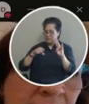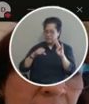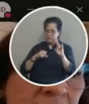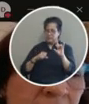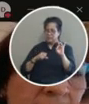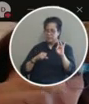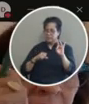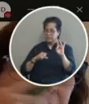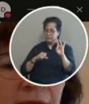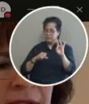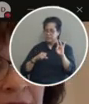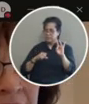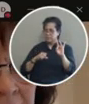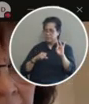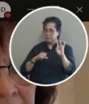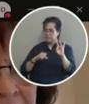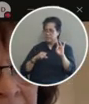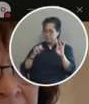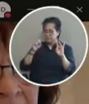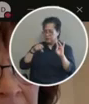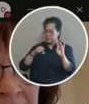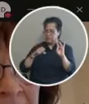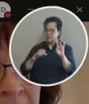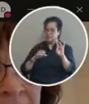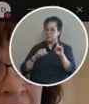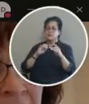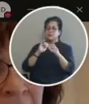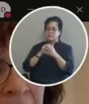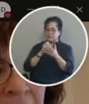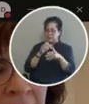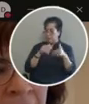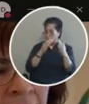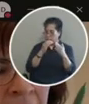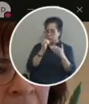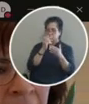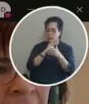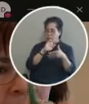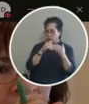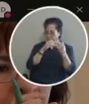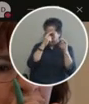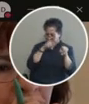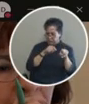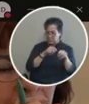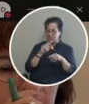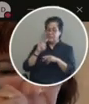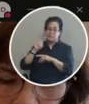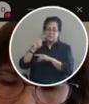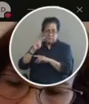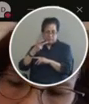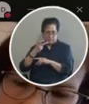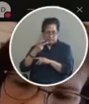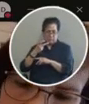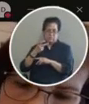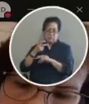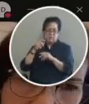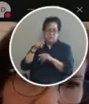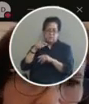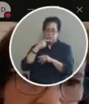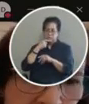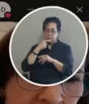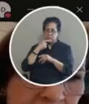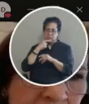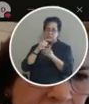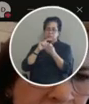Yes. And Lizarraga. Yes. That motion passes unanimously. The second amendment was to